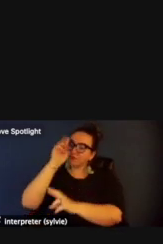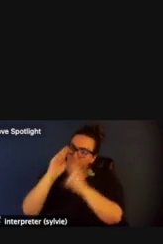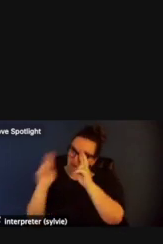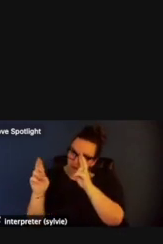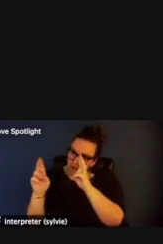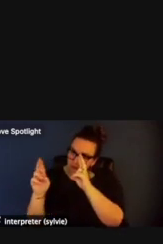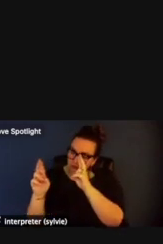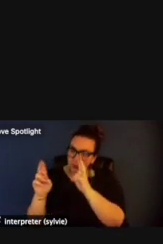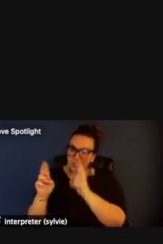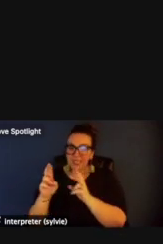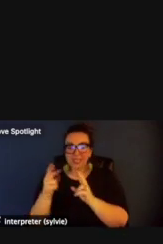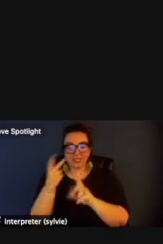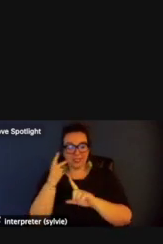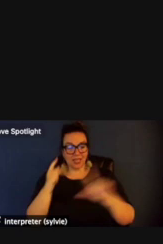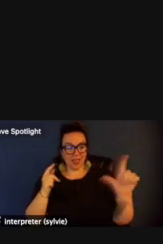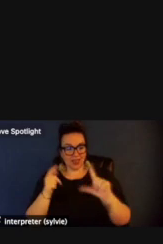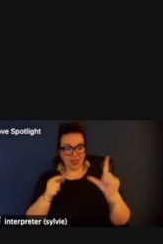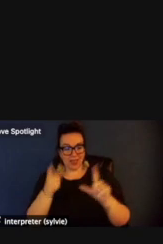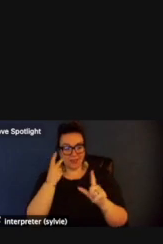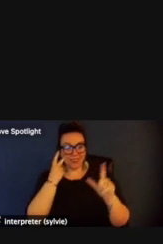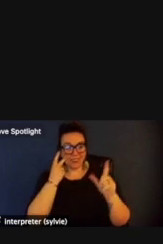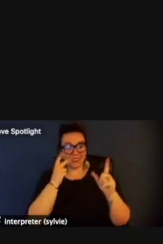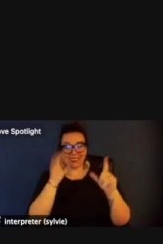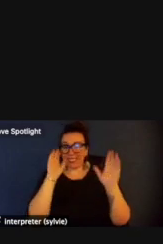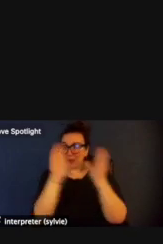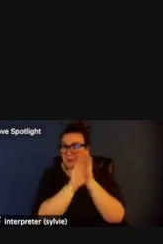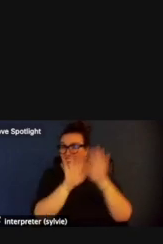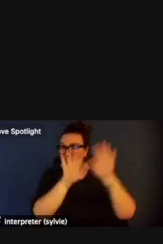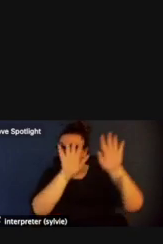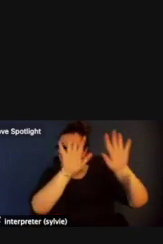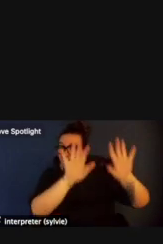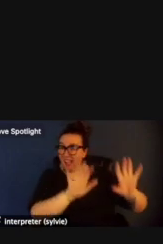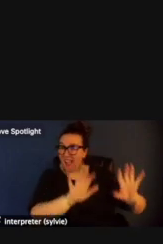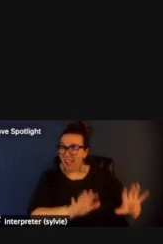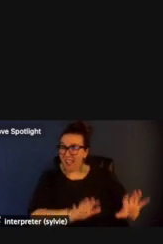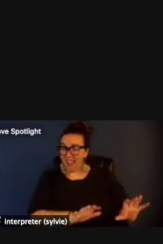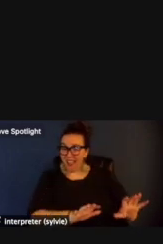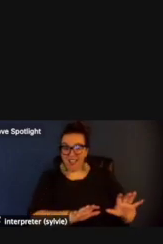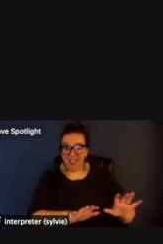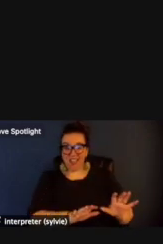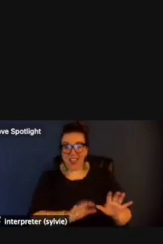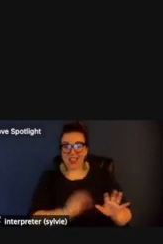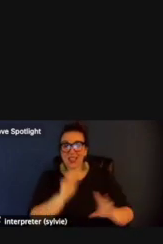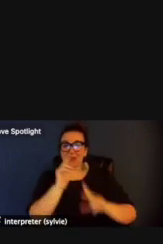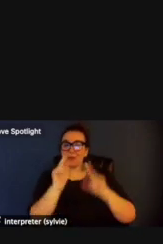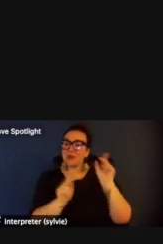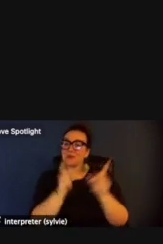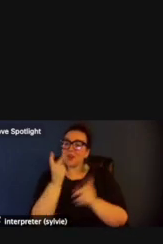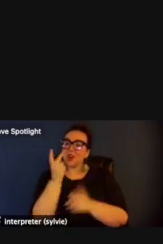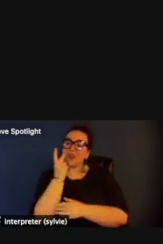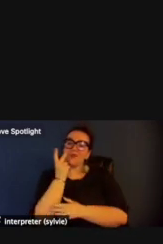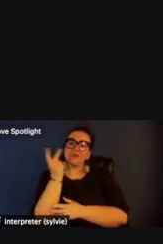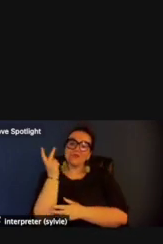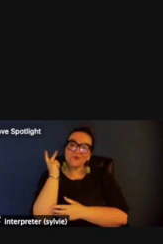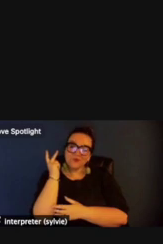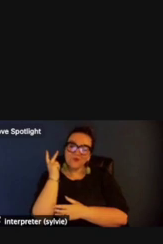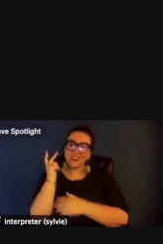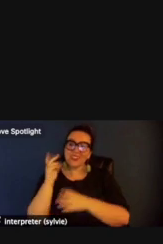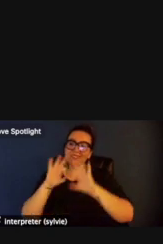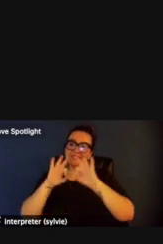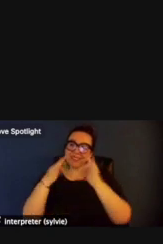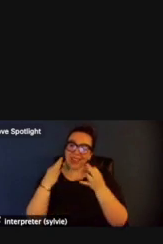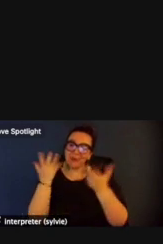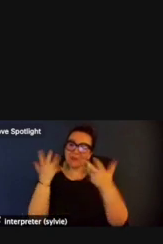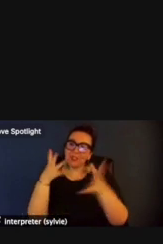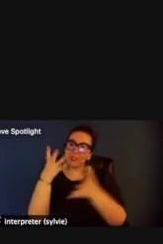see on the left here, you can see all those pictures of people. So people are remembering their relatives, and also on the right there, right? Yeah. So these